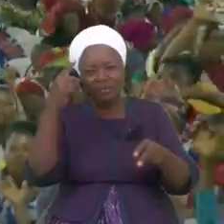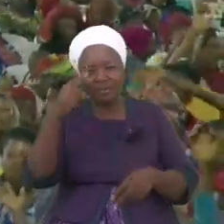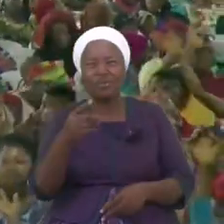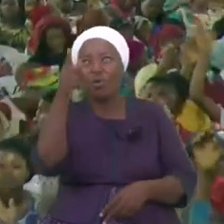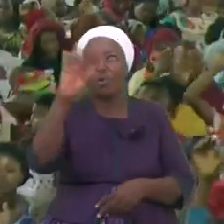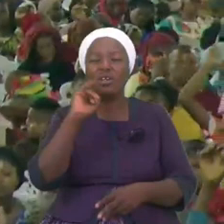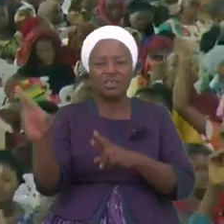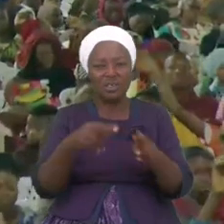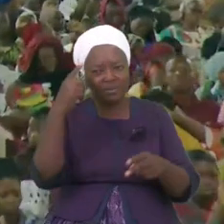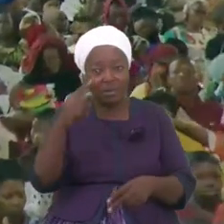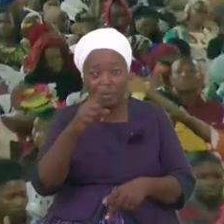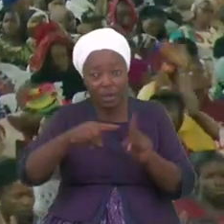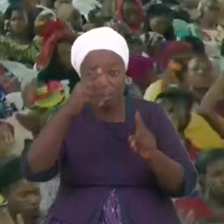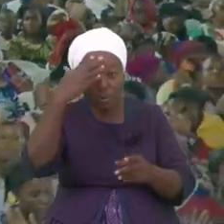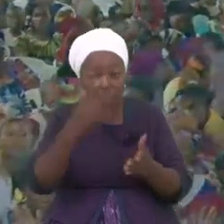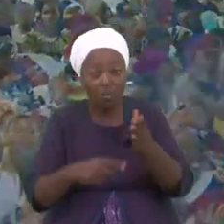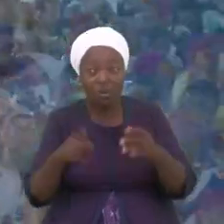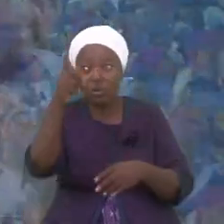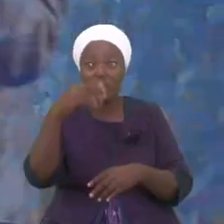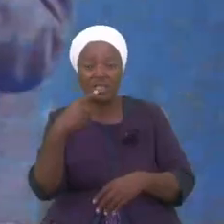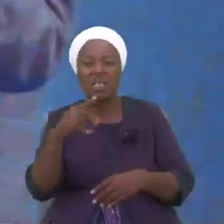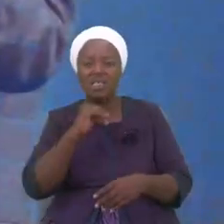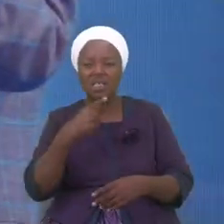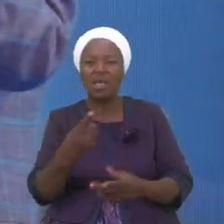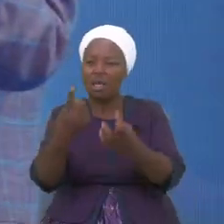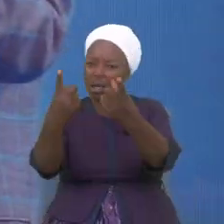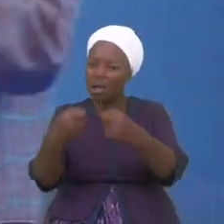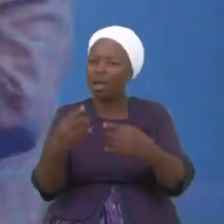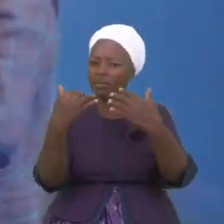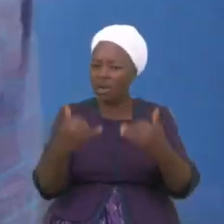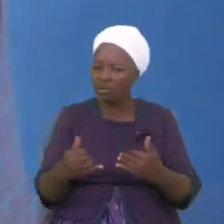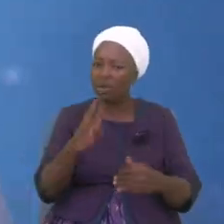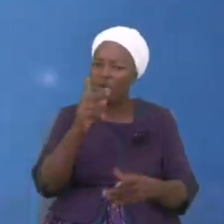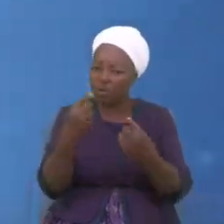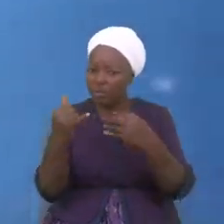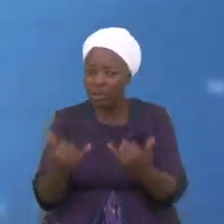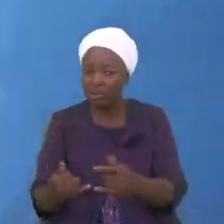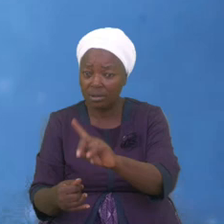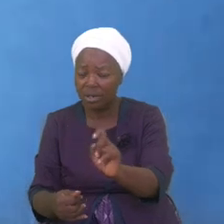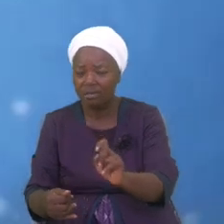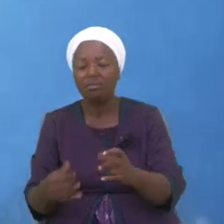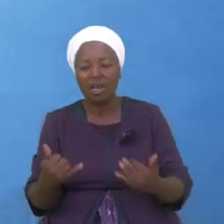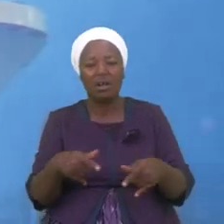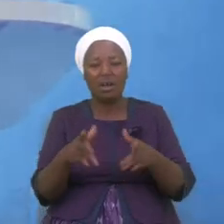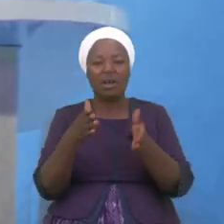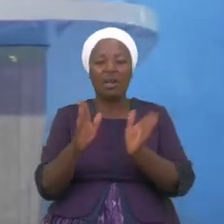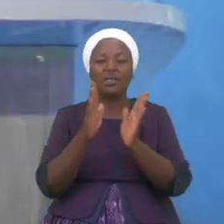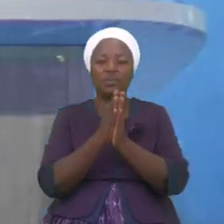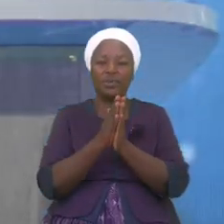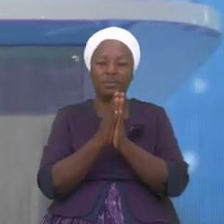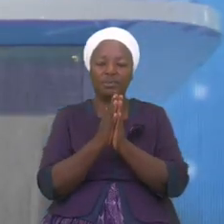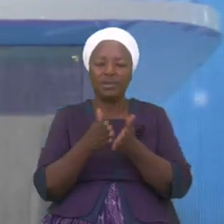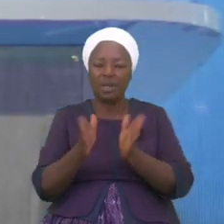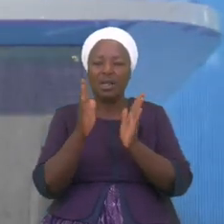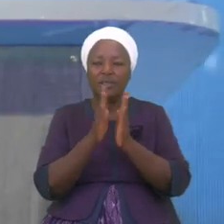know what he said? He said, come now. Are you coming? Heads bowed and eyes closed. Heads